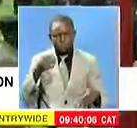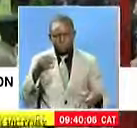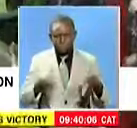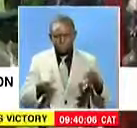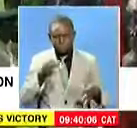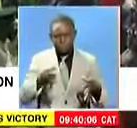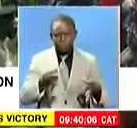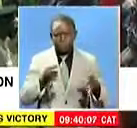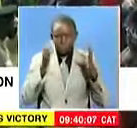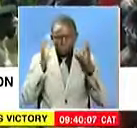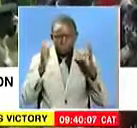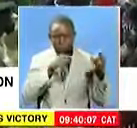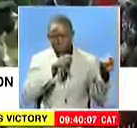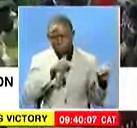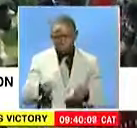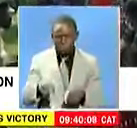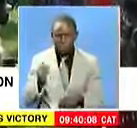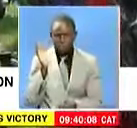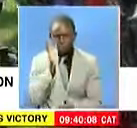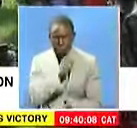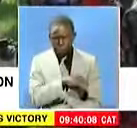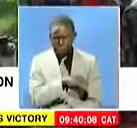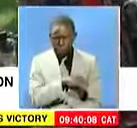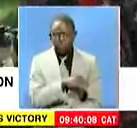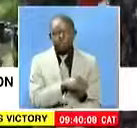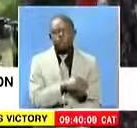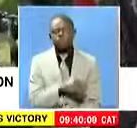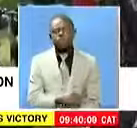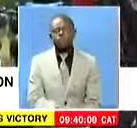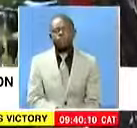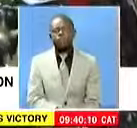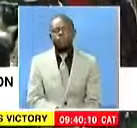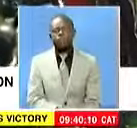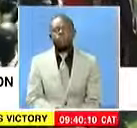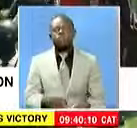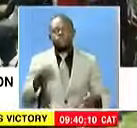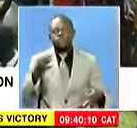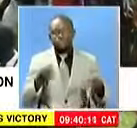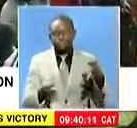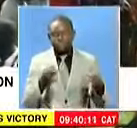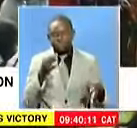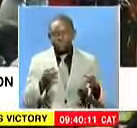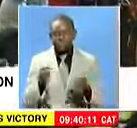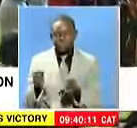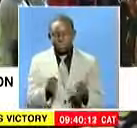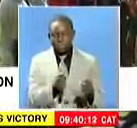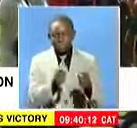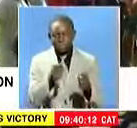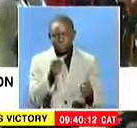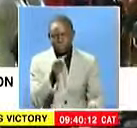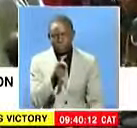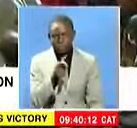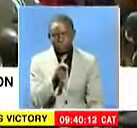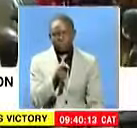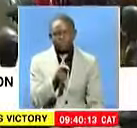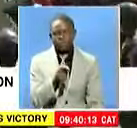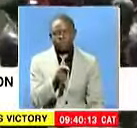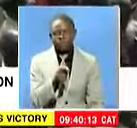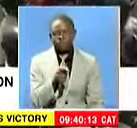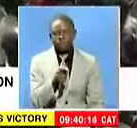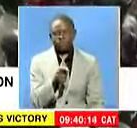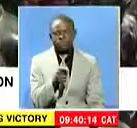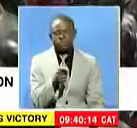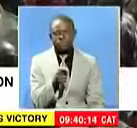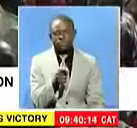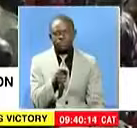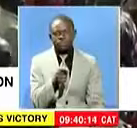that needs to be brought to the fore when you talk about the judiciary, Chile, is the issue of trying to